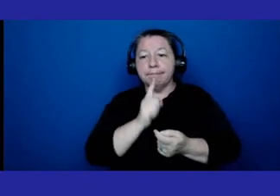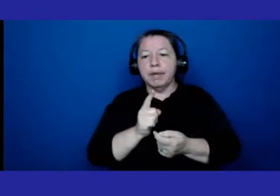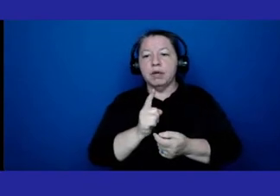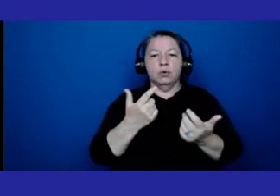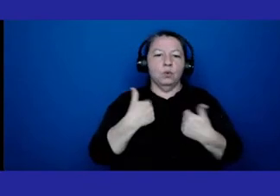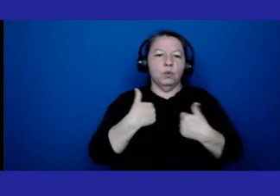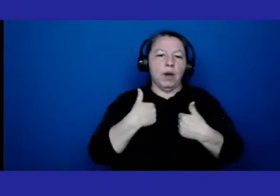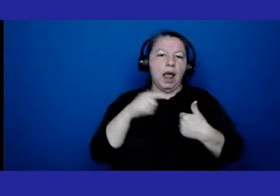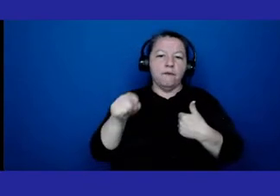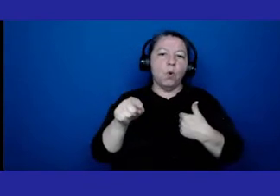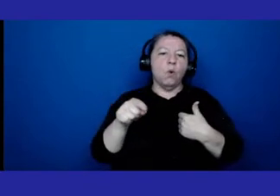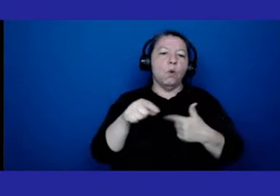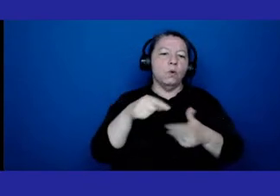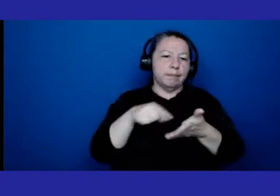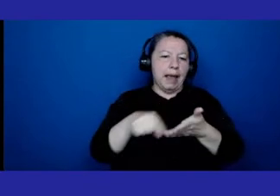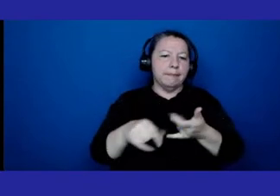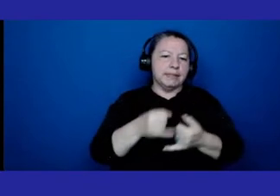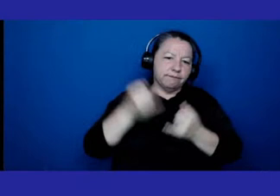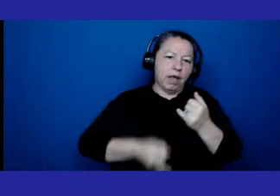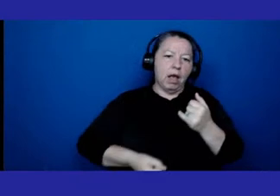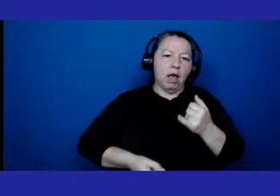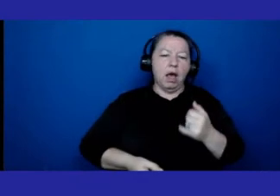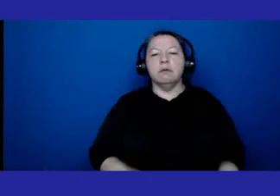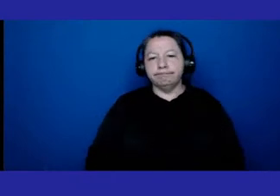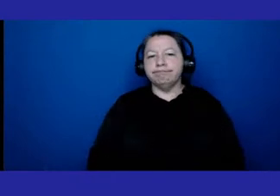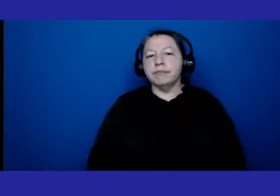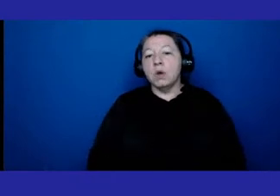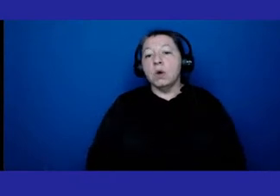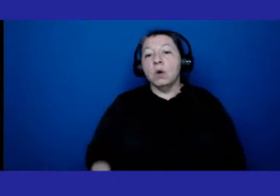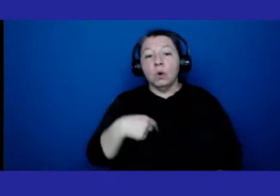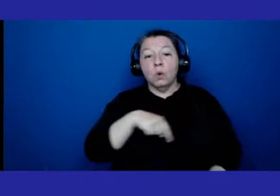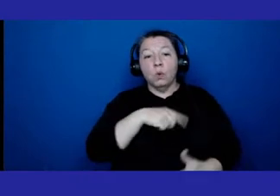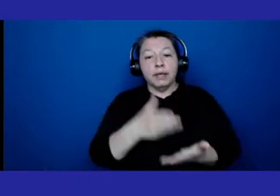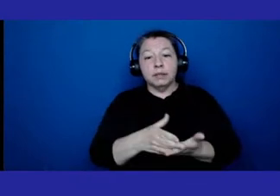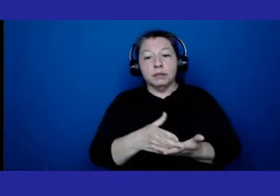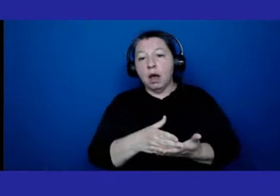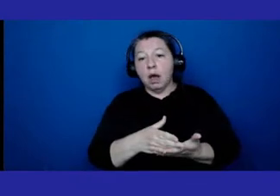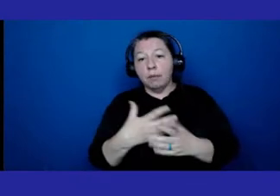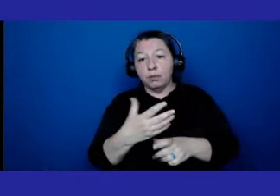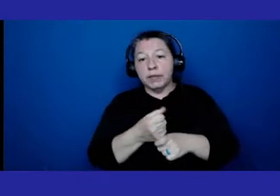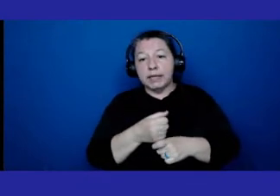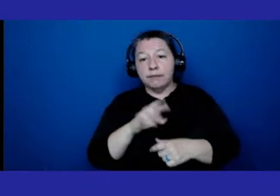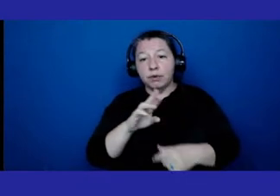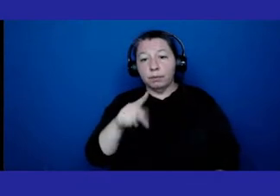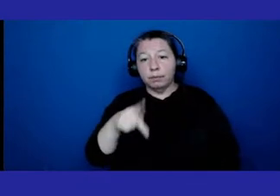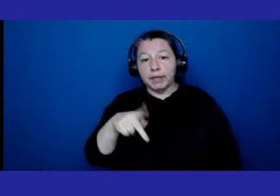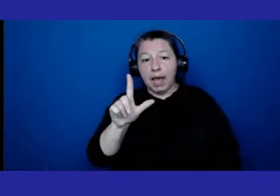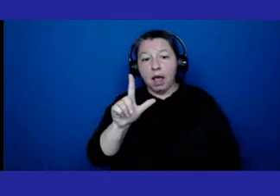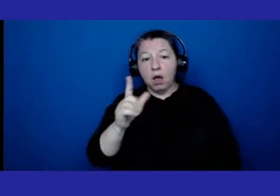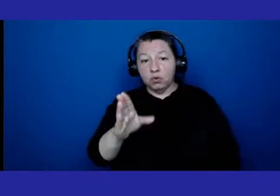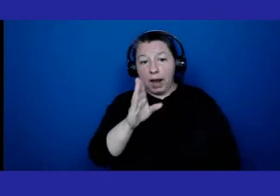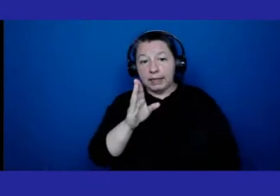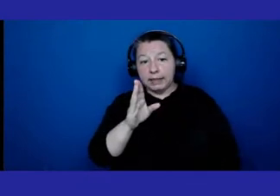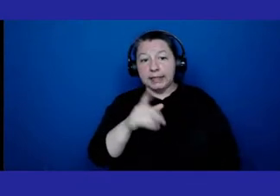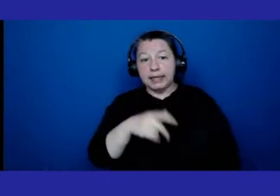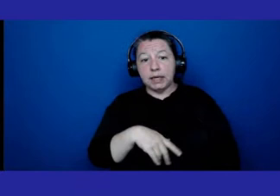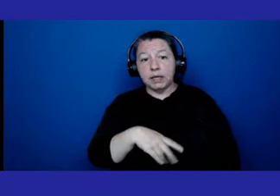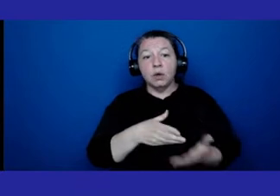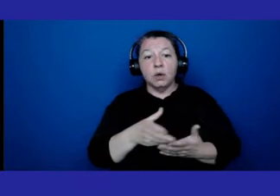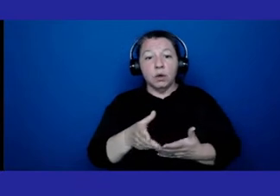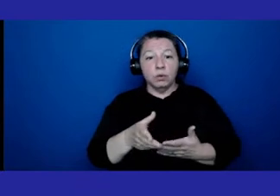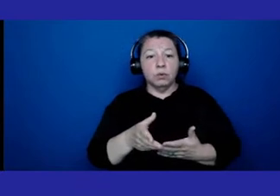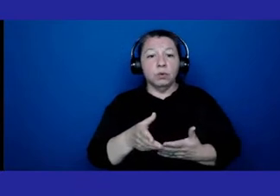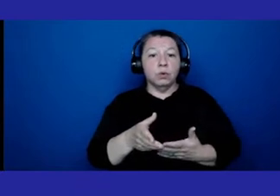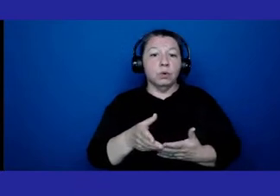those payments finalized. We stopped receiving UPL payments directly via our remittance